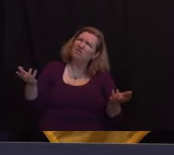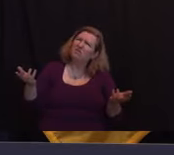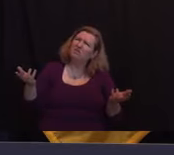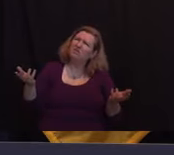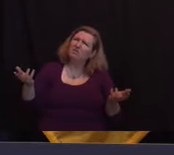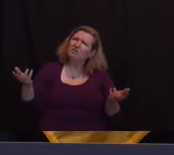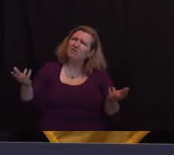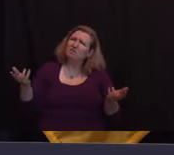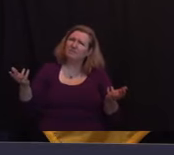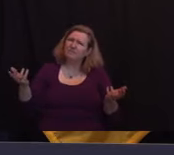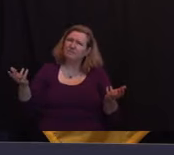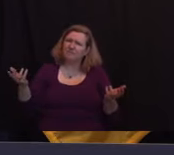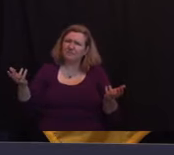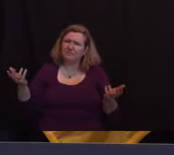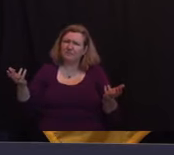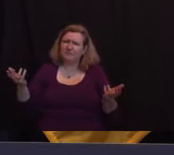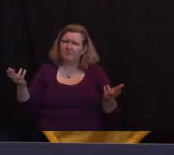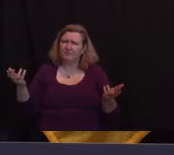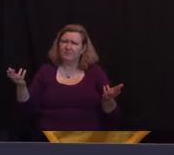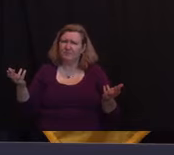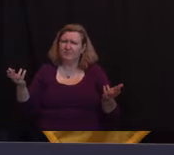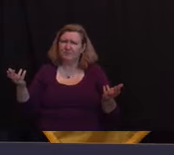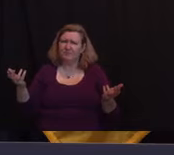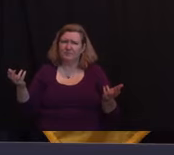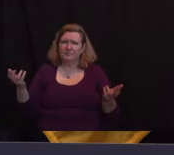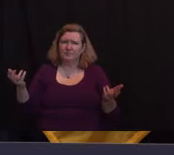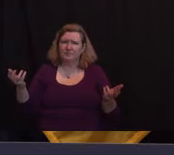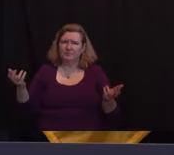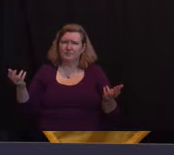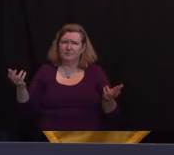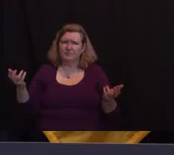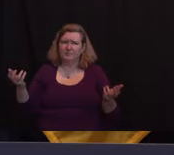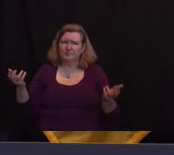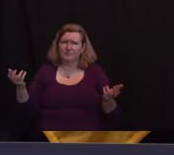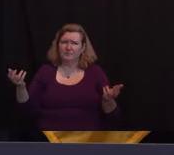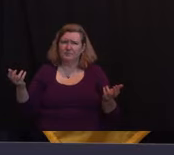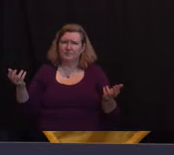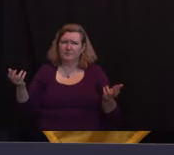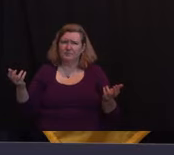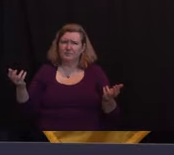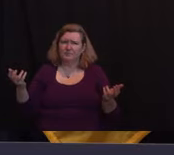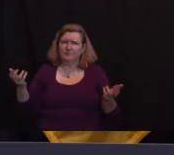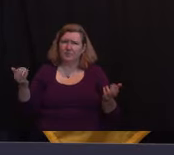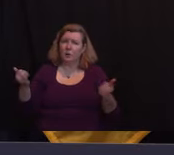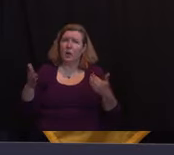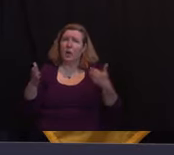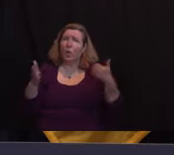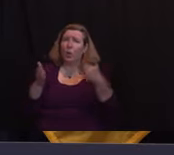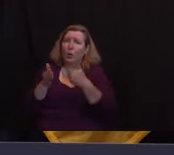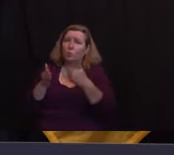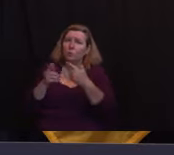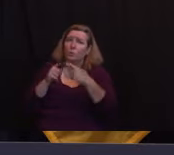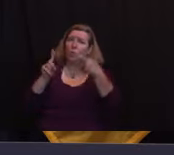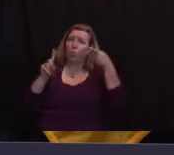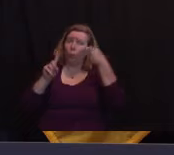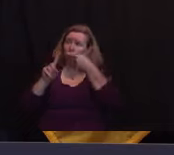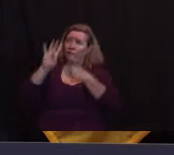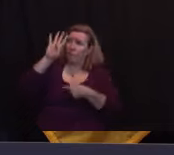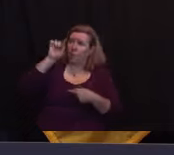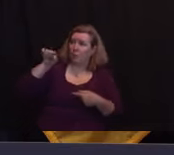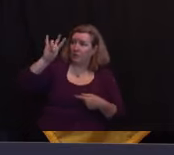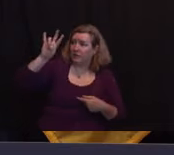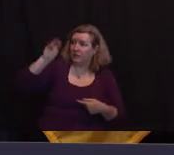dying weren't vaccinated? And we're getting closer, as you said, to that vaccination goal. But I've gone back and looked